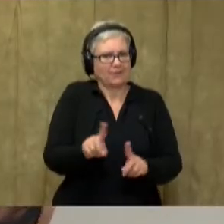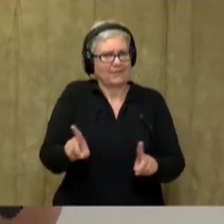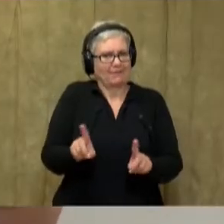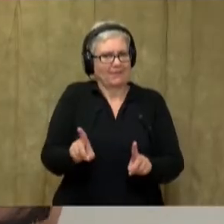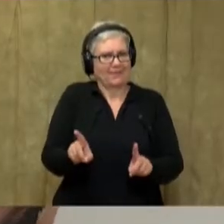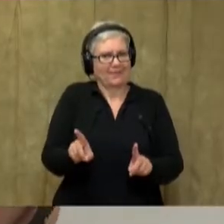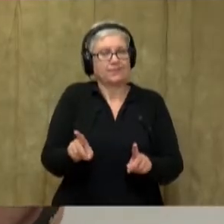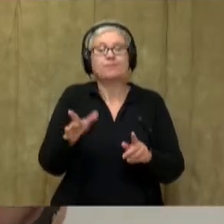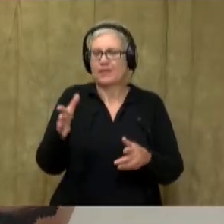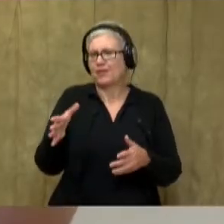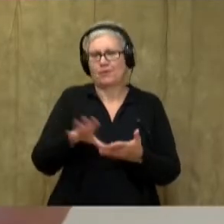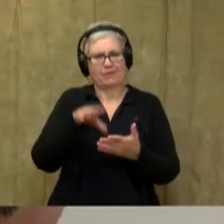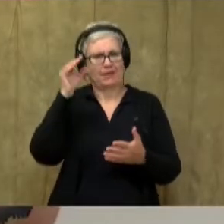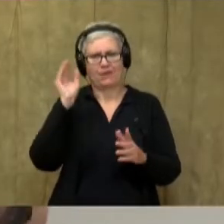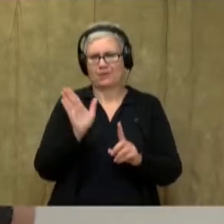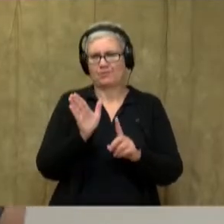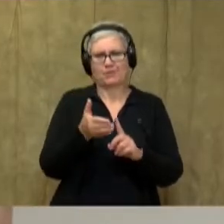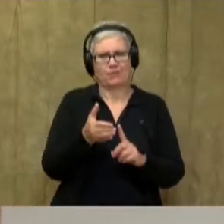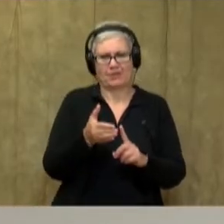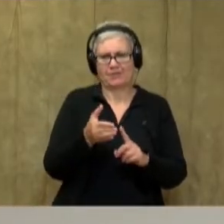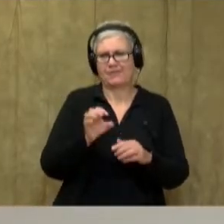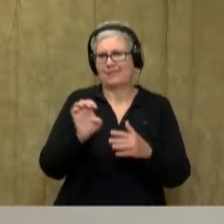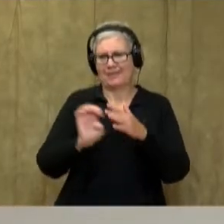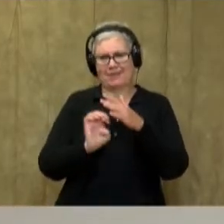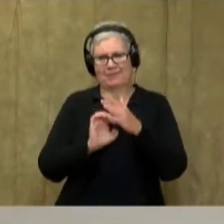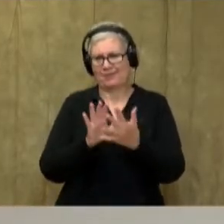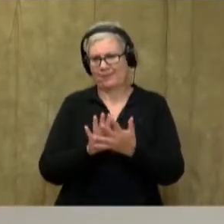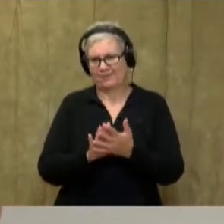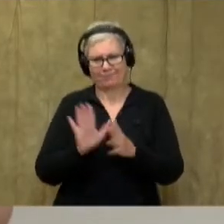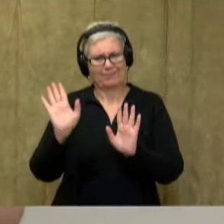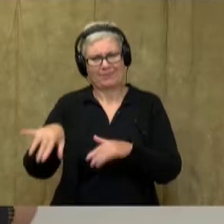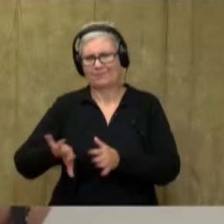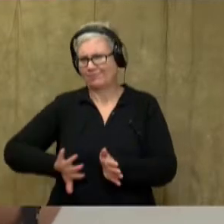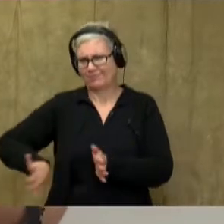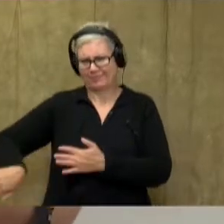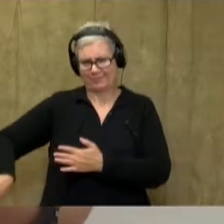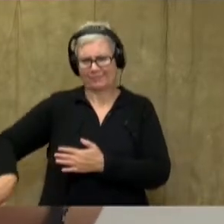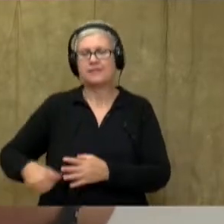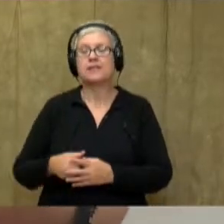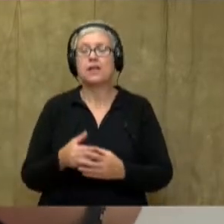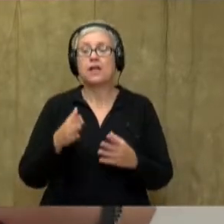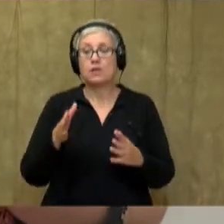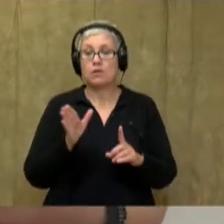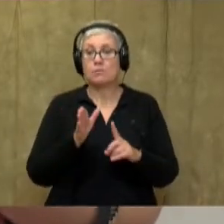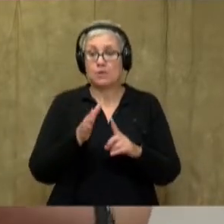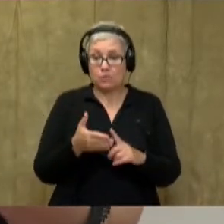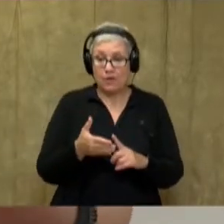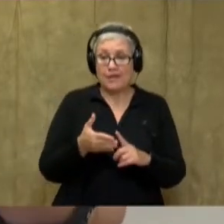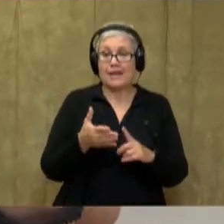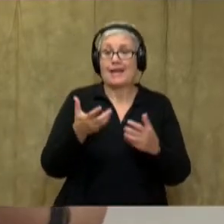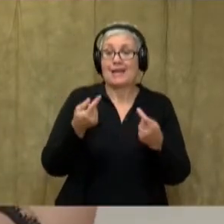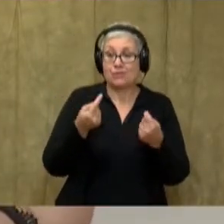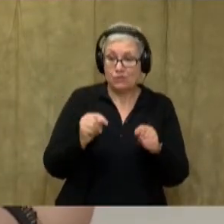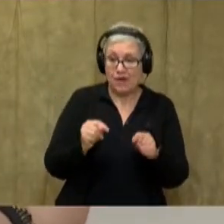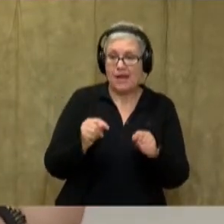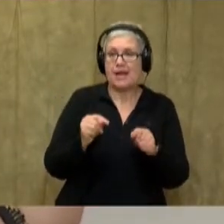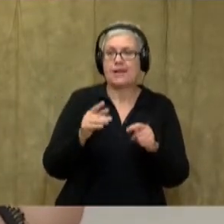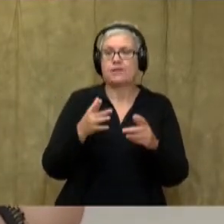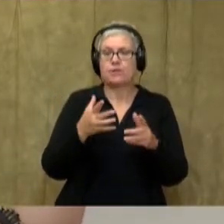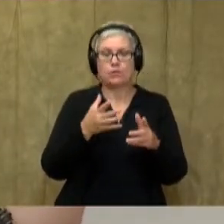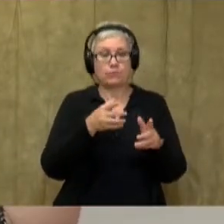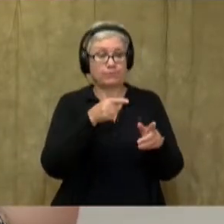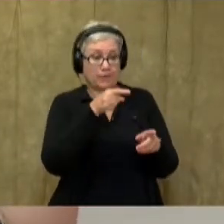you've been learning persuasion since you were in elementary school, okay? And persuasion is trying to get someone to agree with